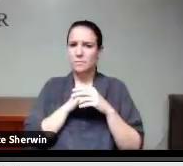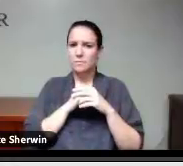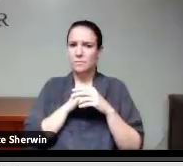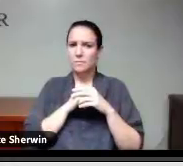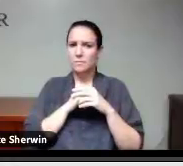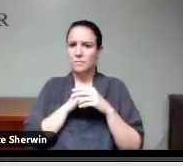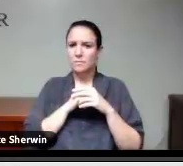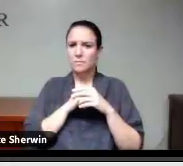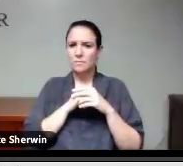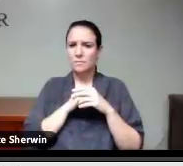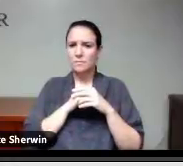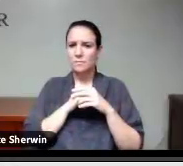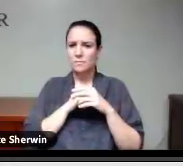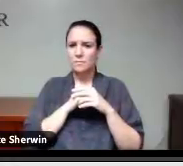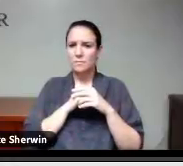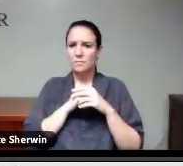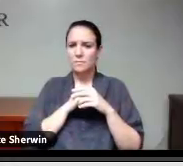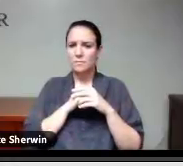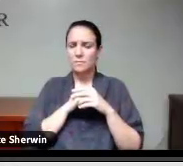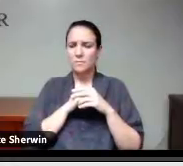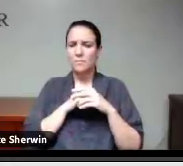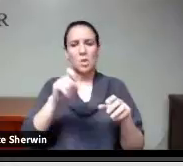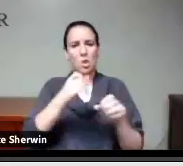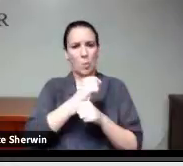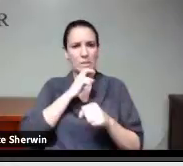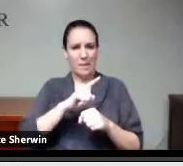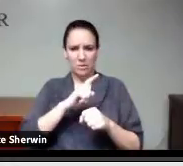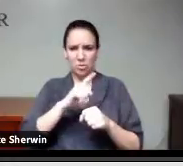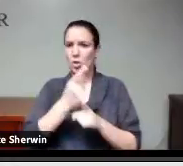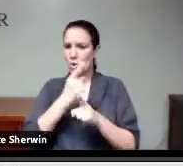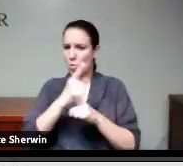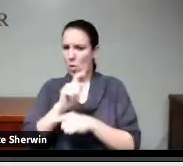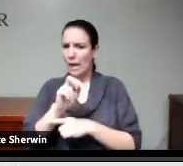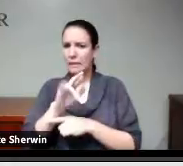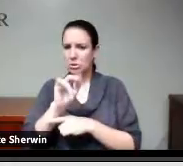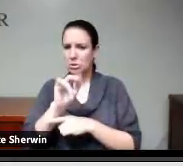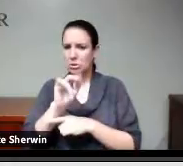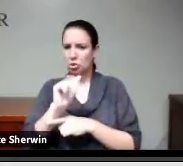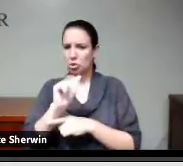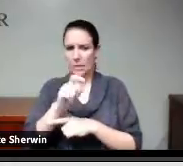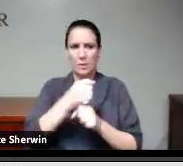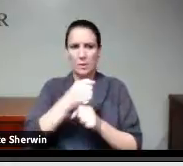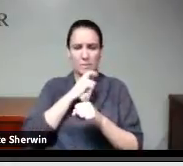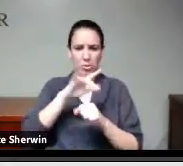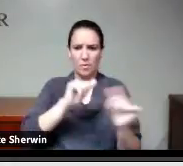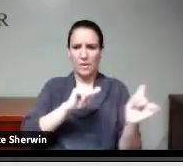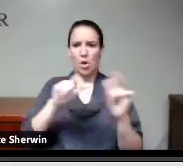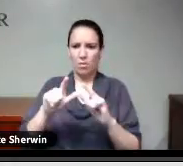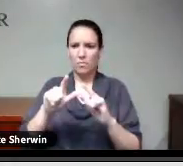That we need to make sure that all of those things take into consideration diversity evaluation.